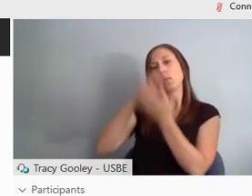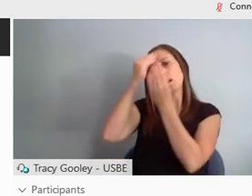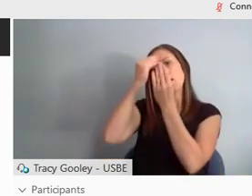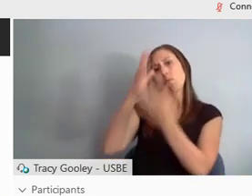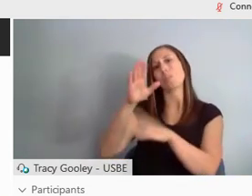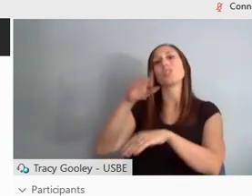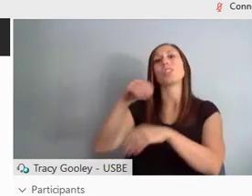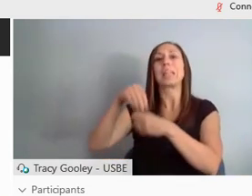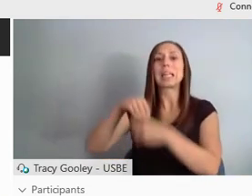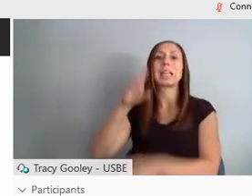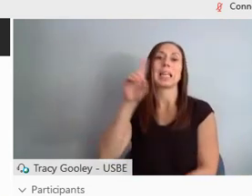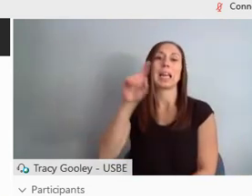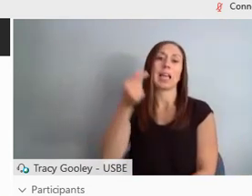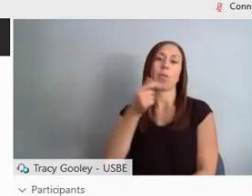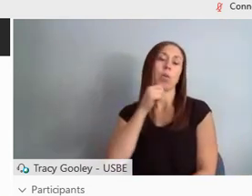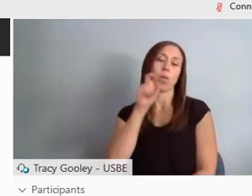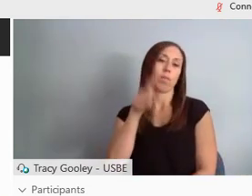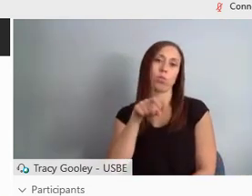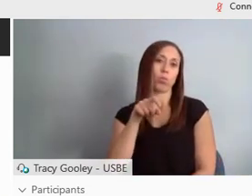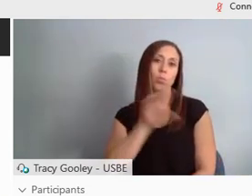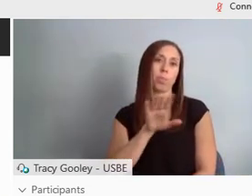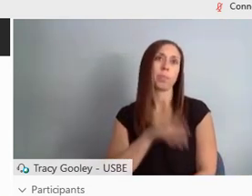the data in the data gateway.